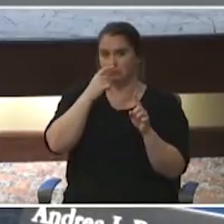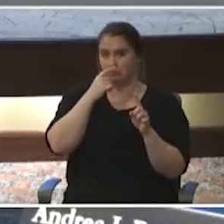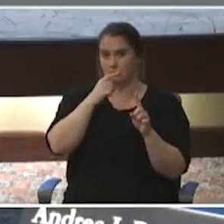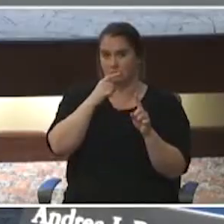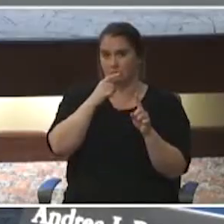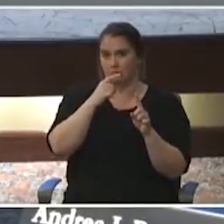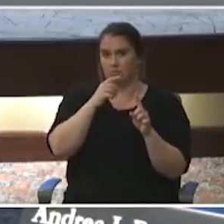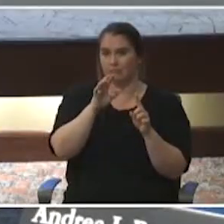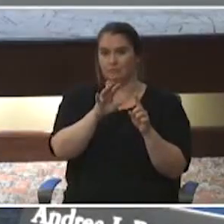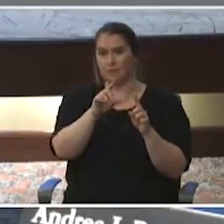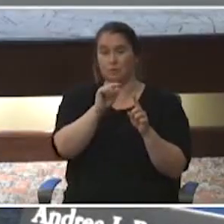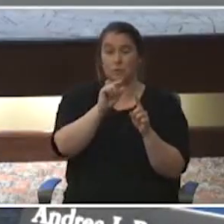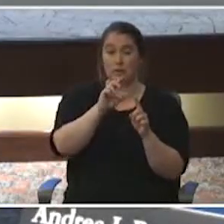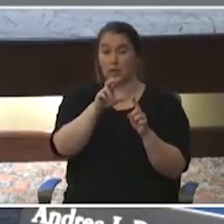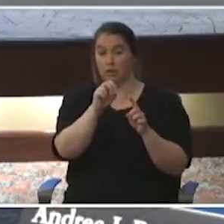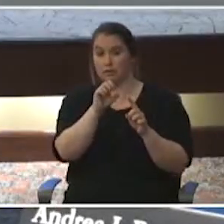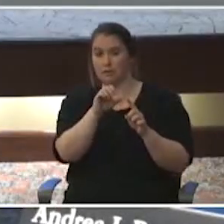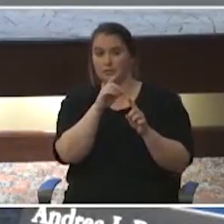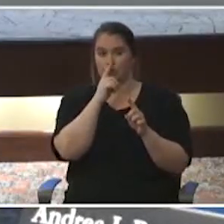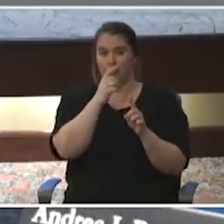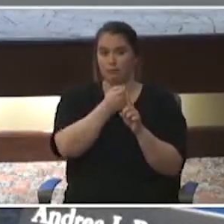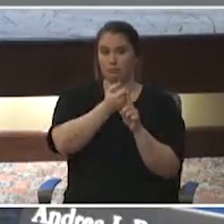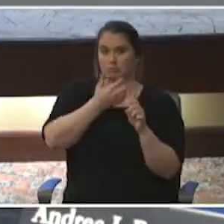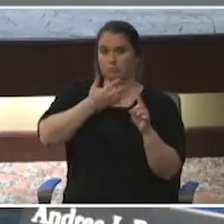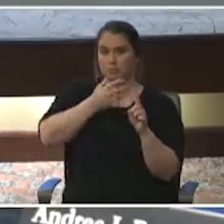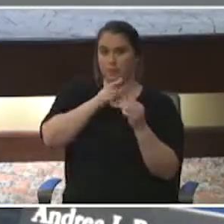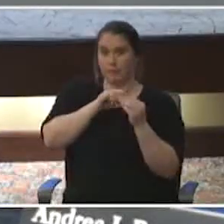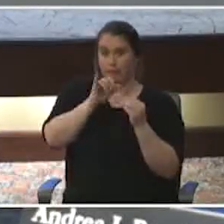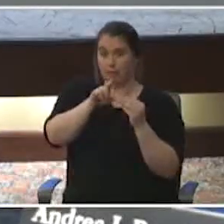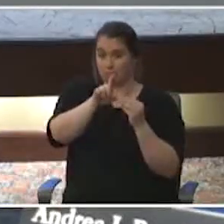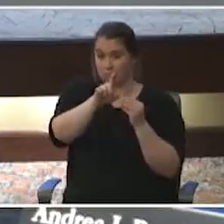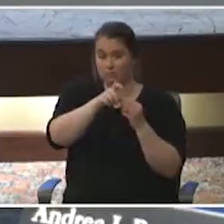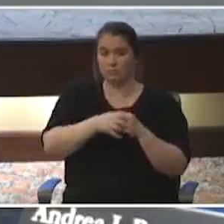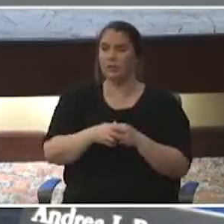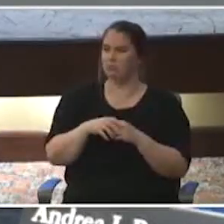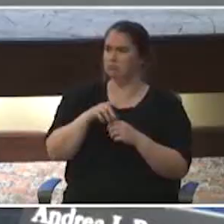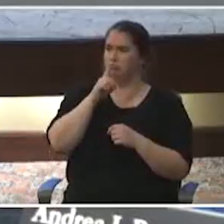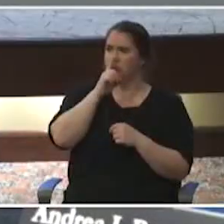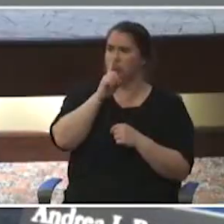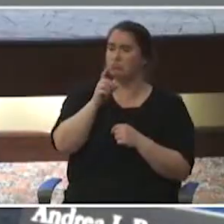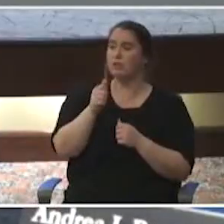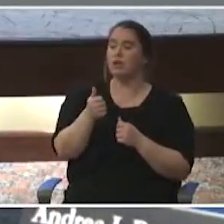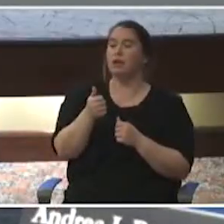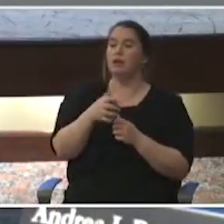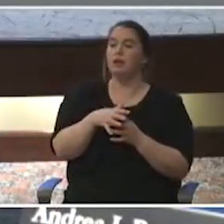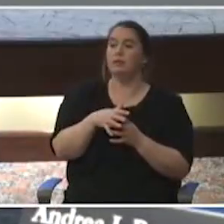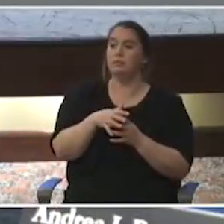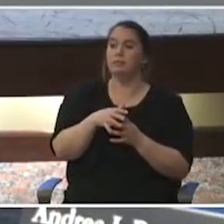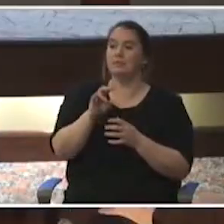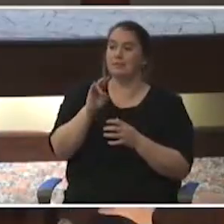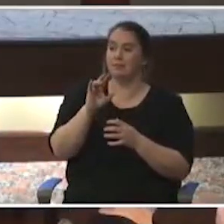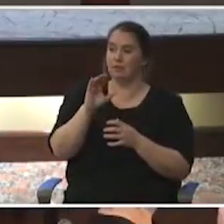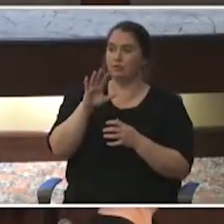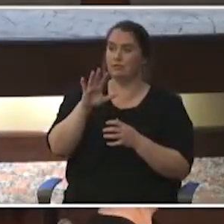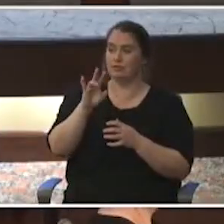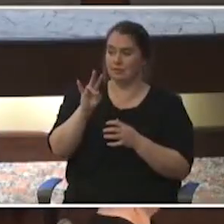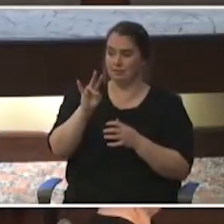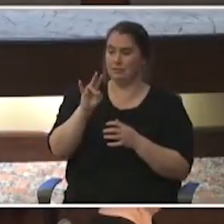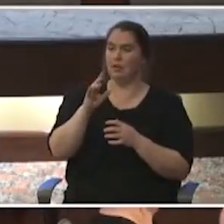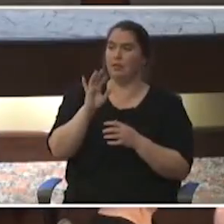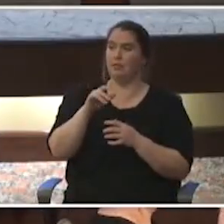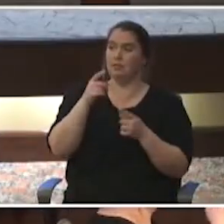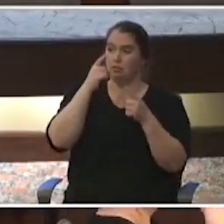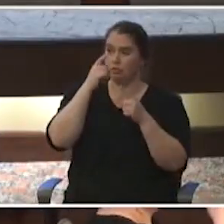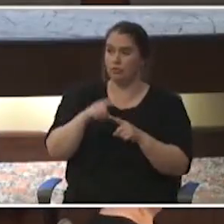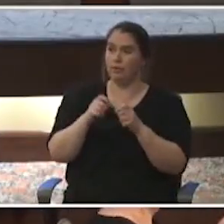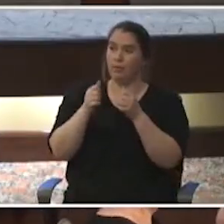30 seconds on that? Because I know that you were integral in helping that out. I know you sit on that committee. Sure. The item that you're referring to, 757, is an agreement with